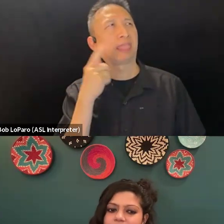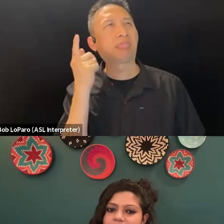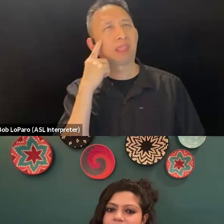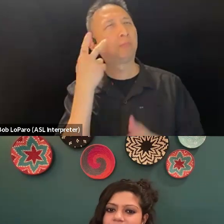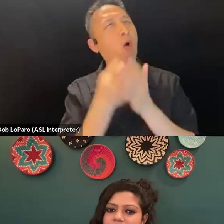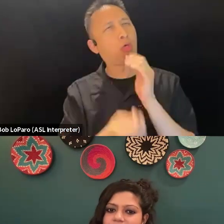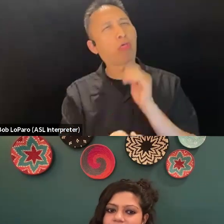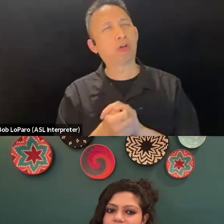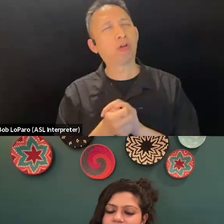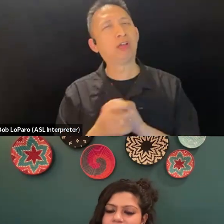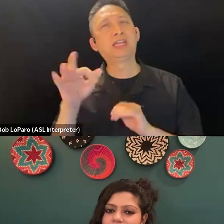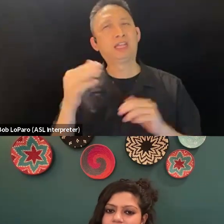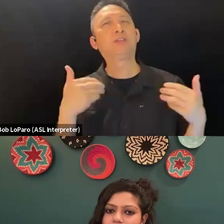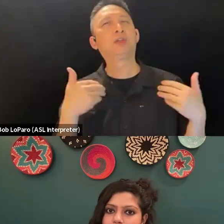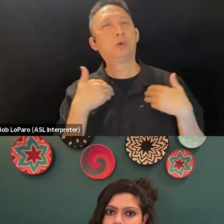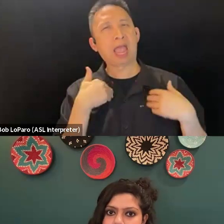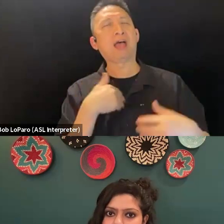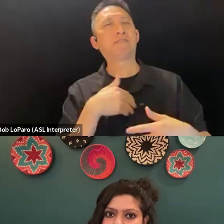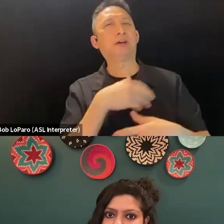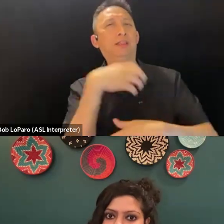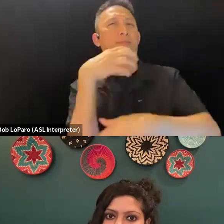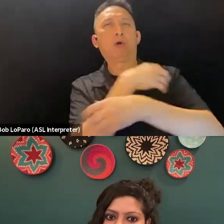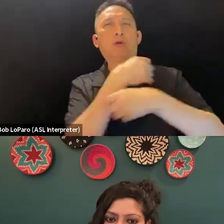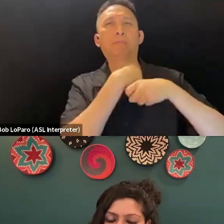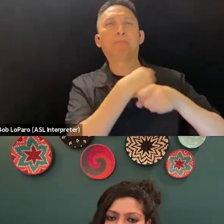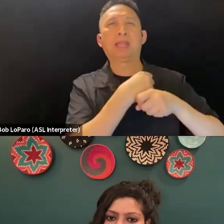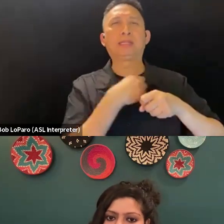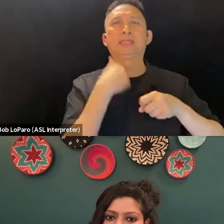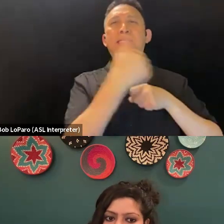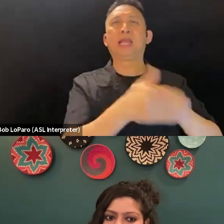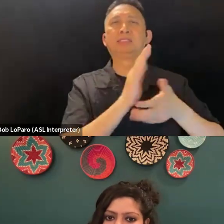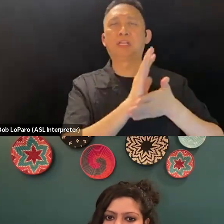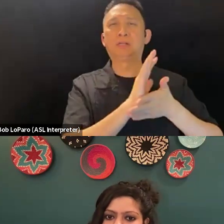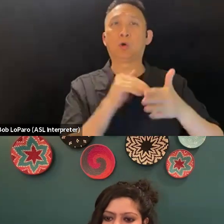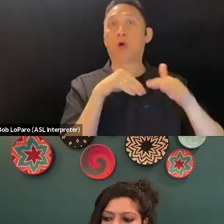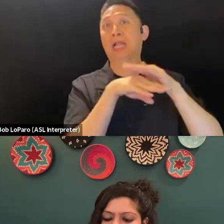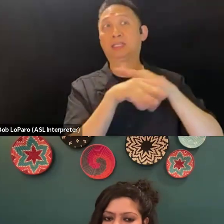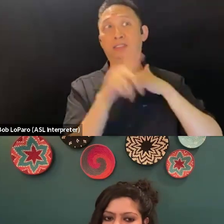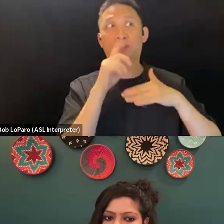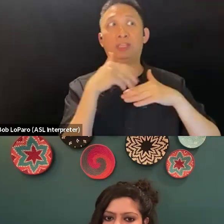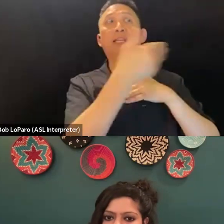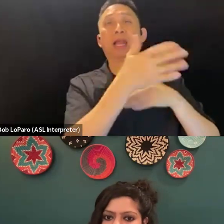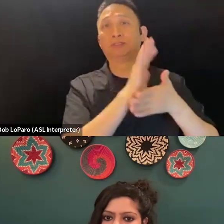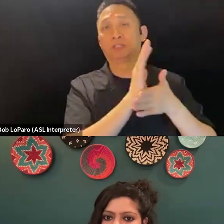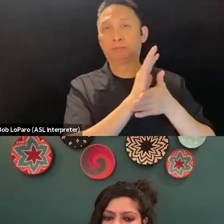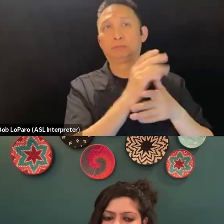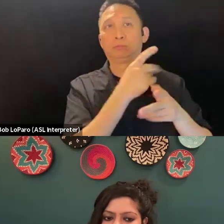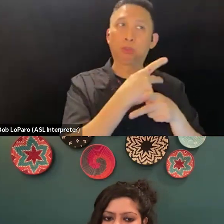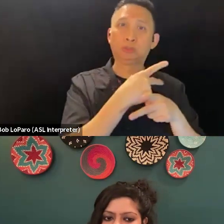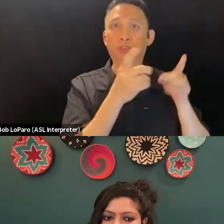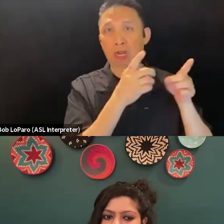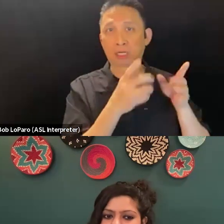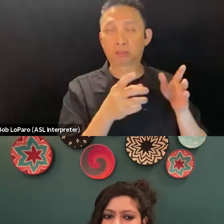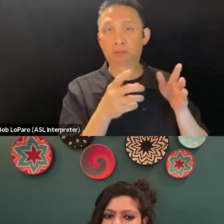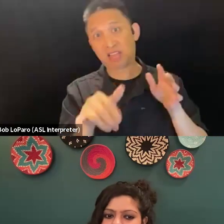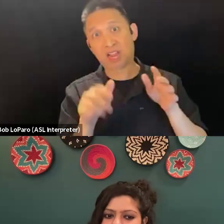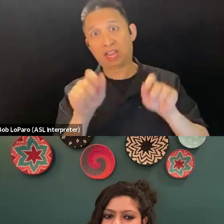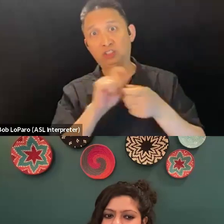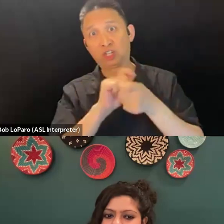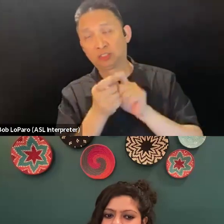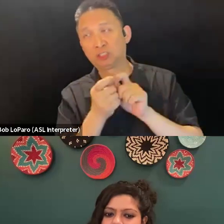what Koval was saying, now there are grants like the Catapult research grant, which is actually giving you